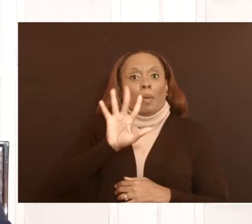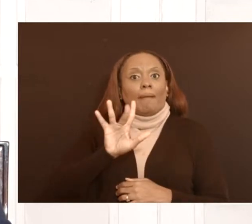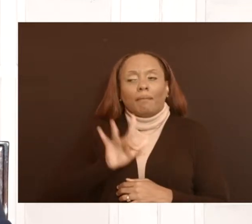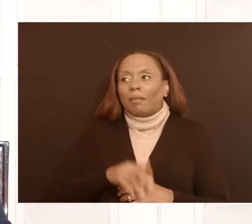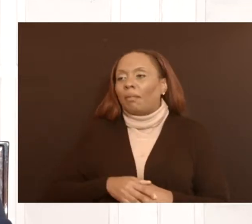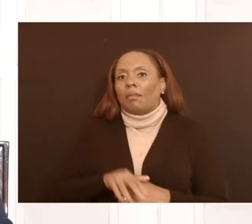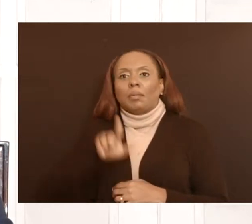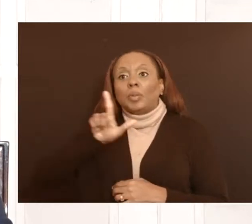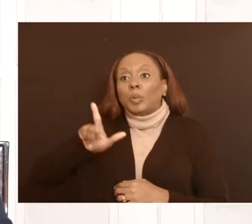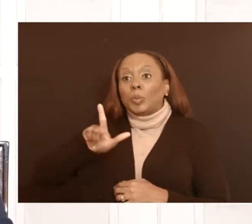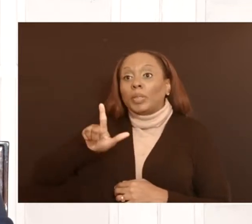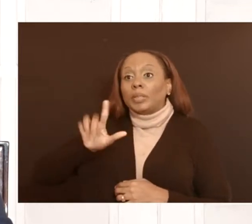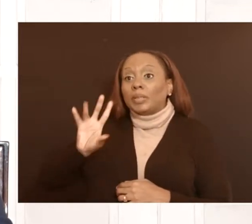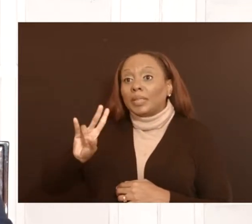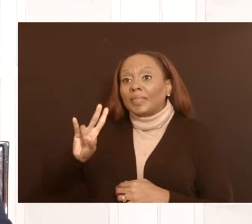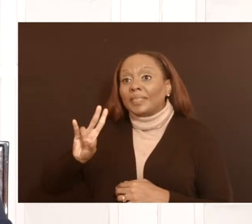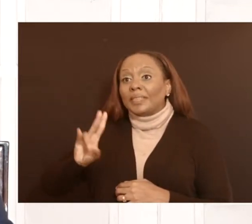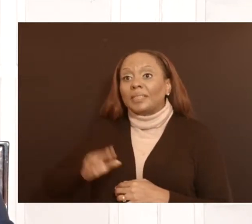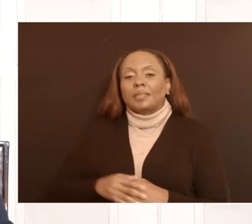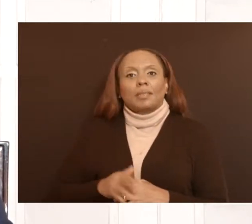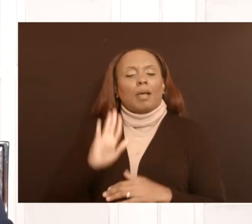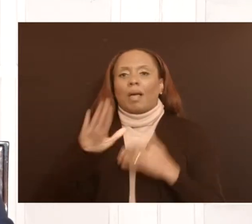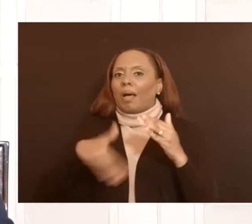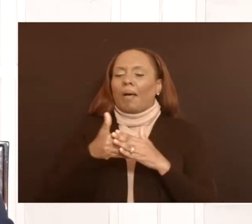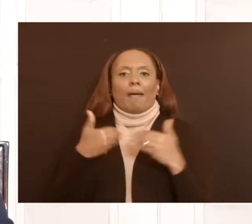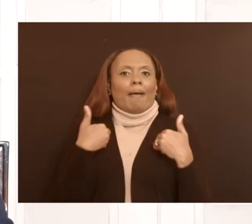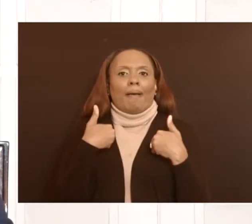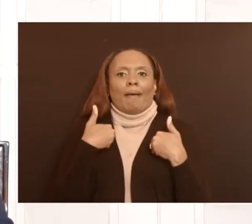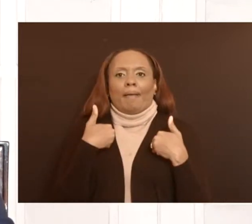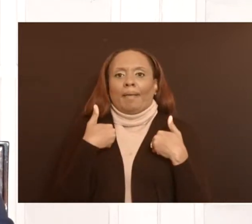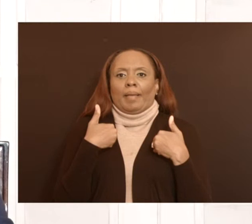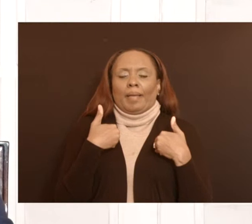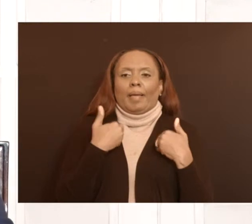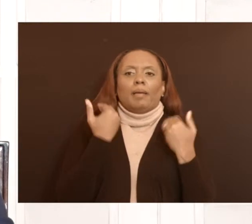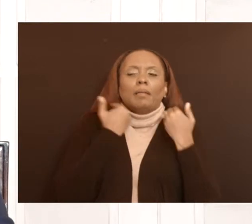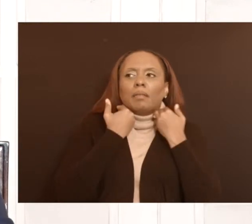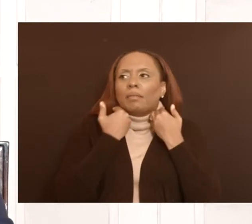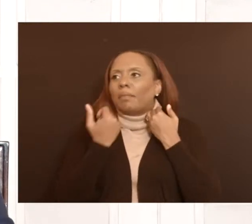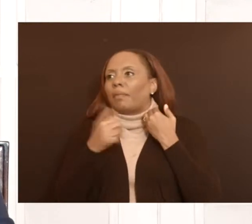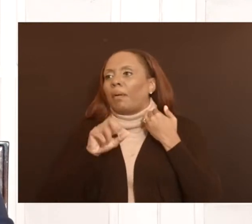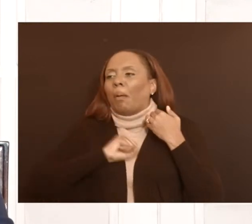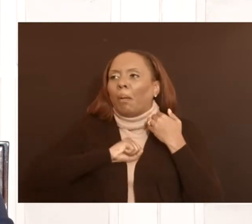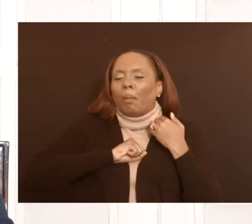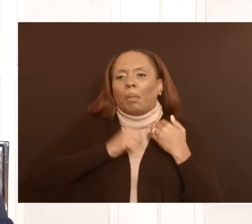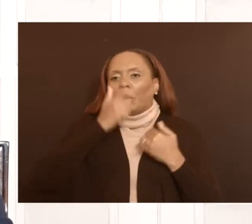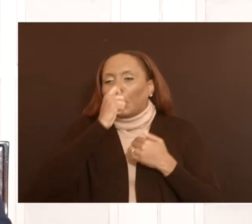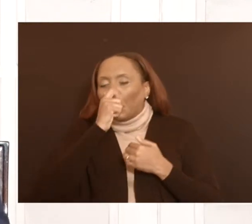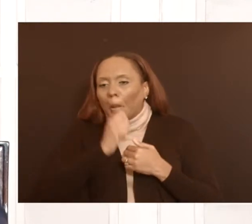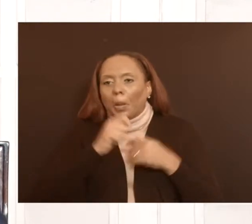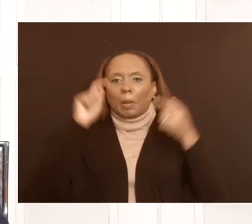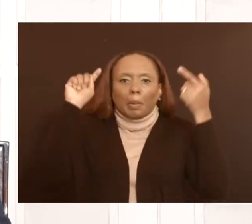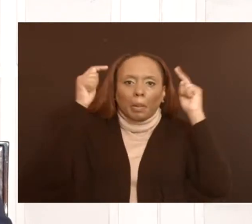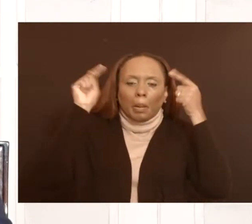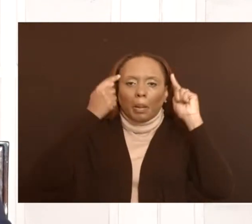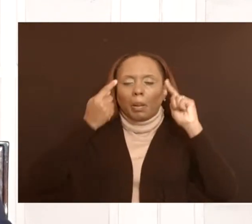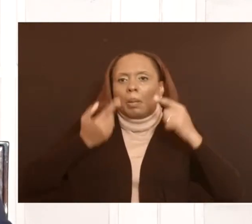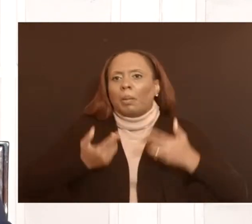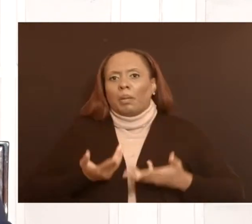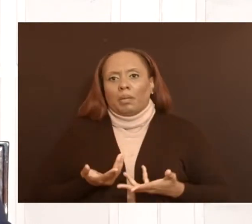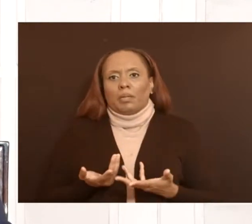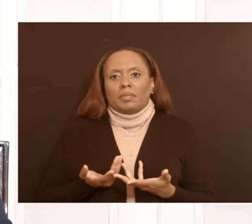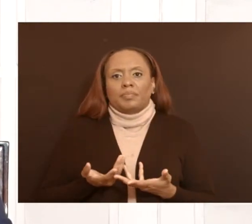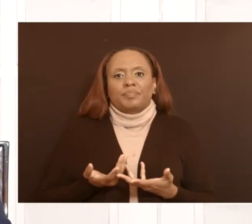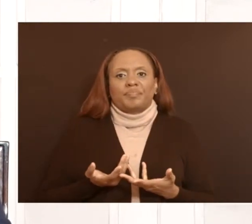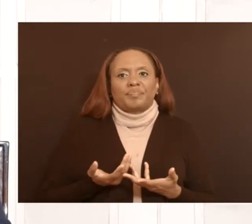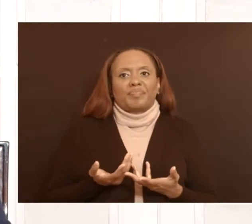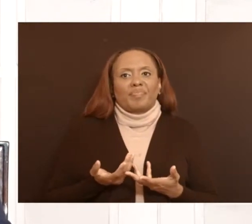is worrisome. And they are all had symptoms, which gives us an opportunity to collect. I think if these persons presented to the healthcare